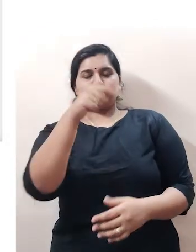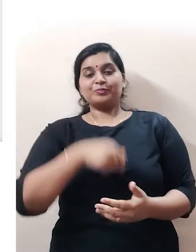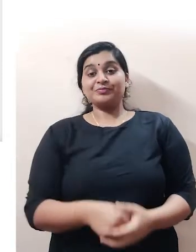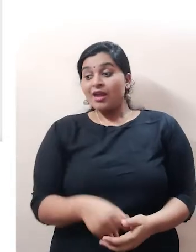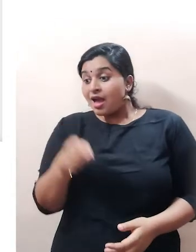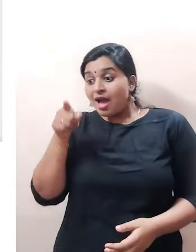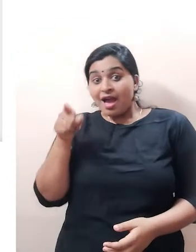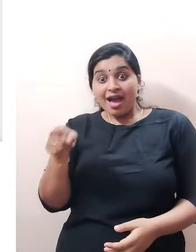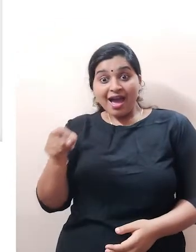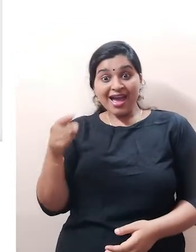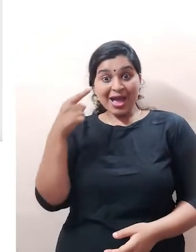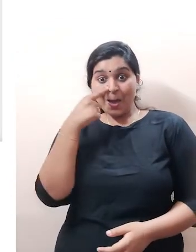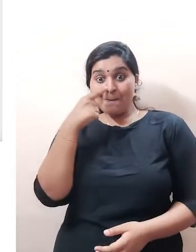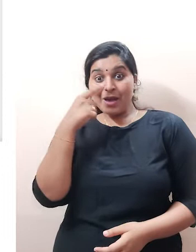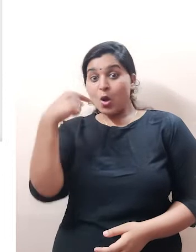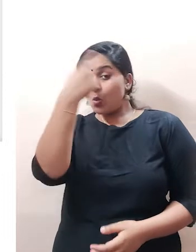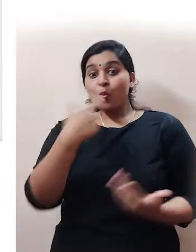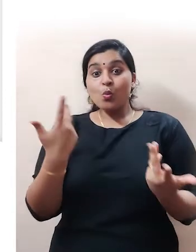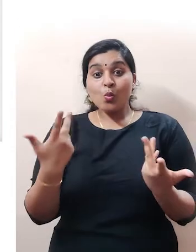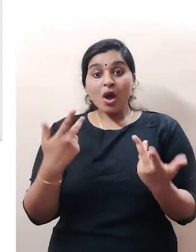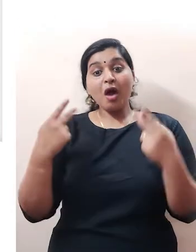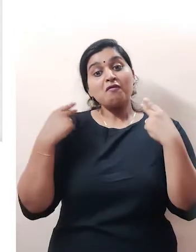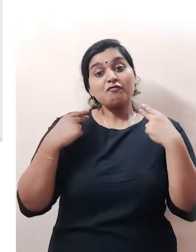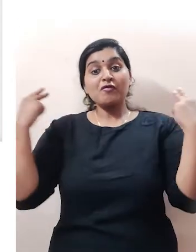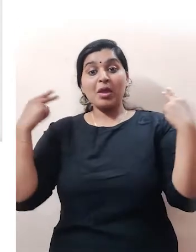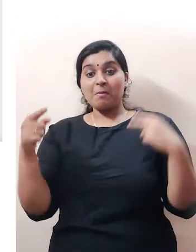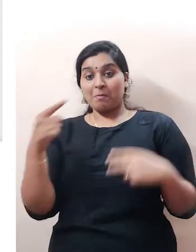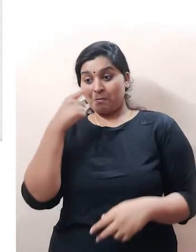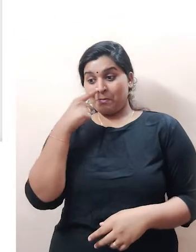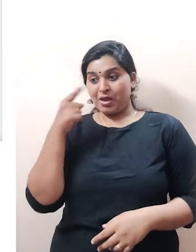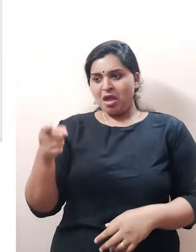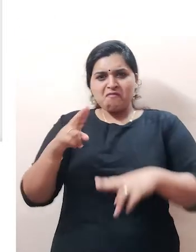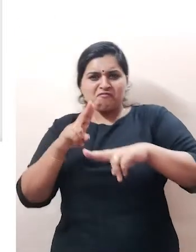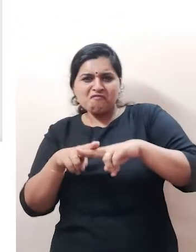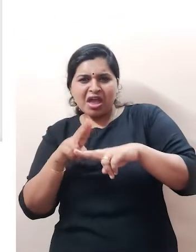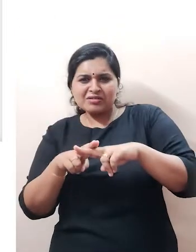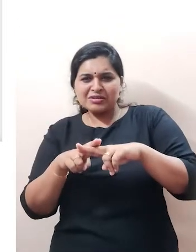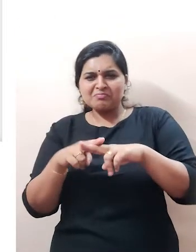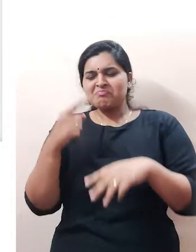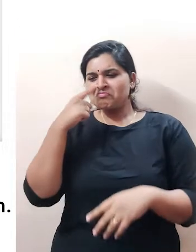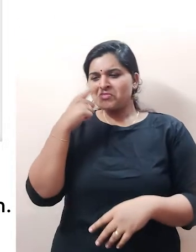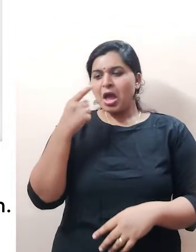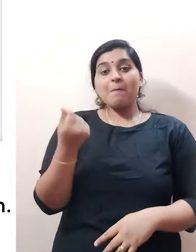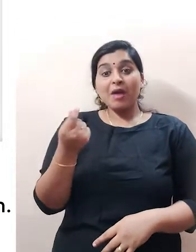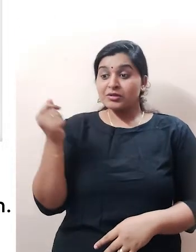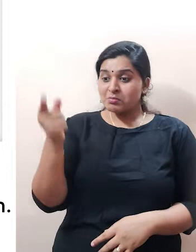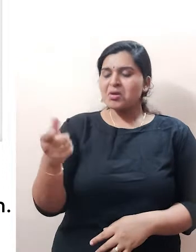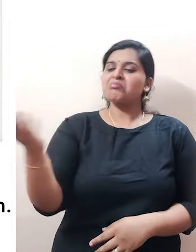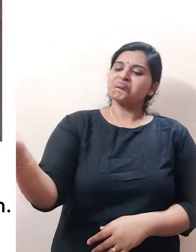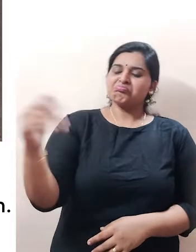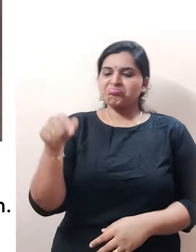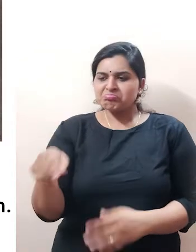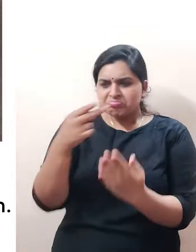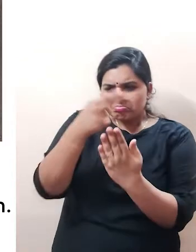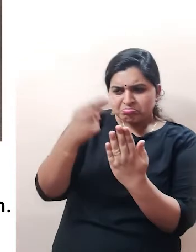Seated in this chair is a hired artist model named Antoinette Arnaud. In front of her is a